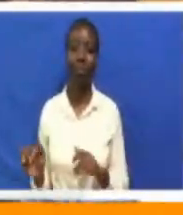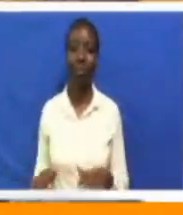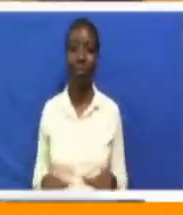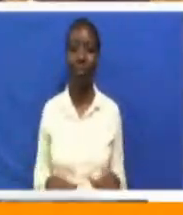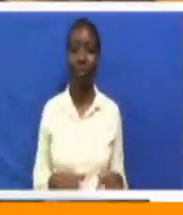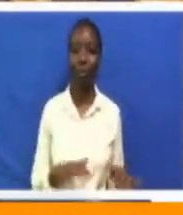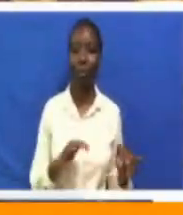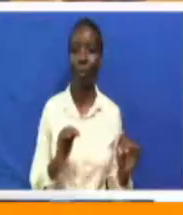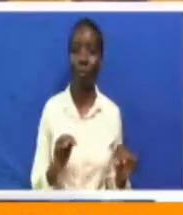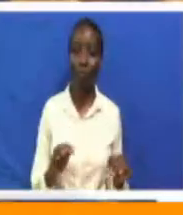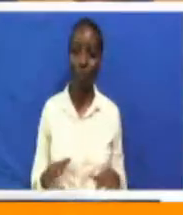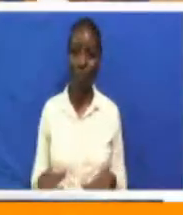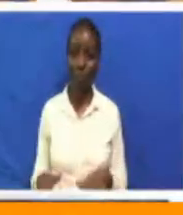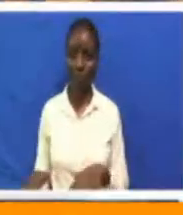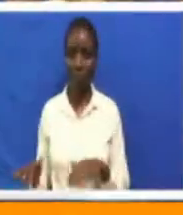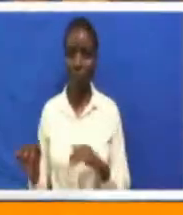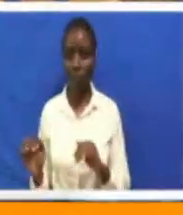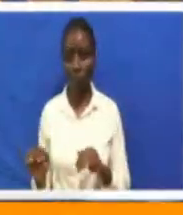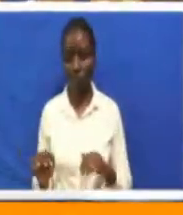foreign